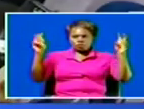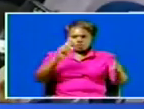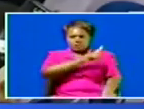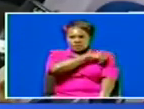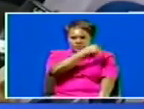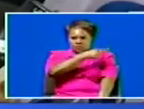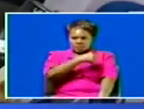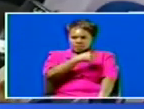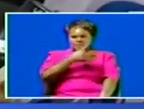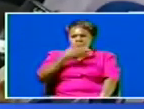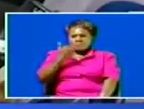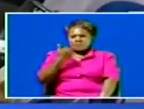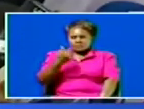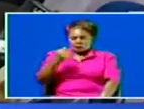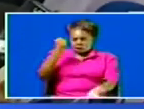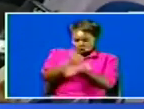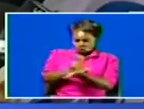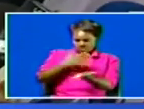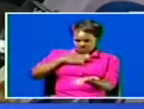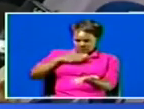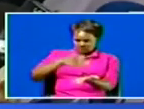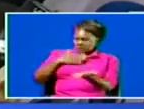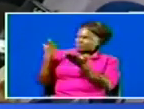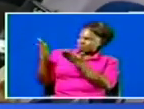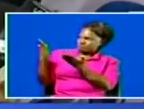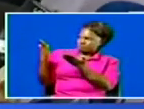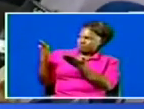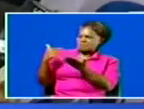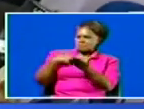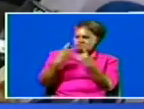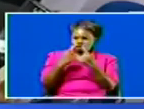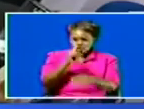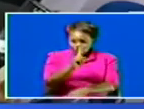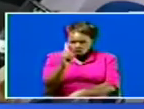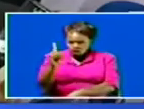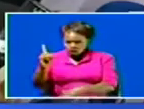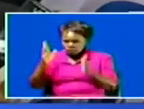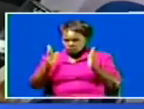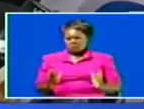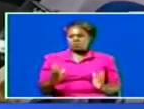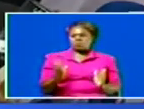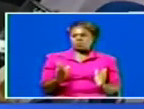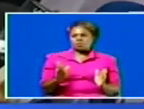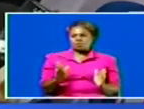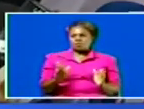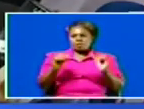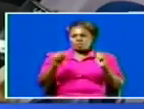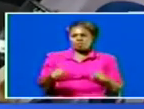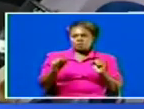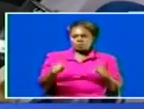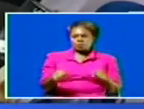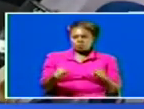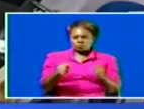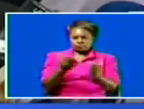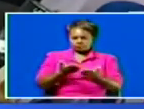Hospital, that they can bring them to my office. And I'll be able to talk to each and every one of them. They can be able to